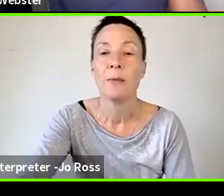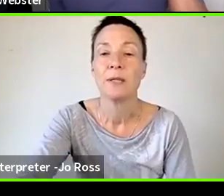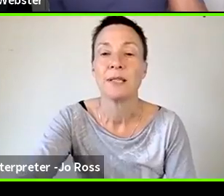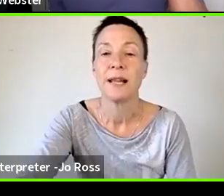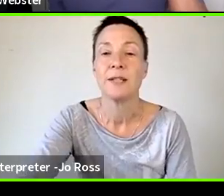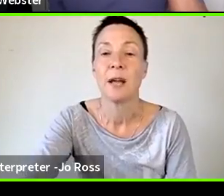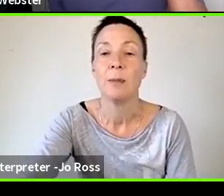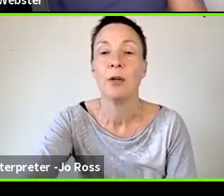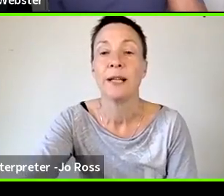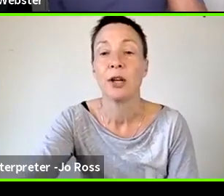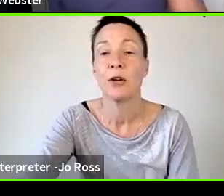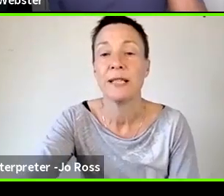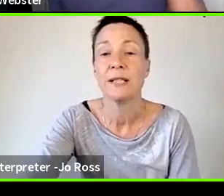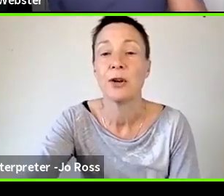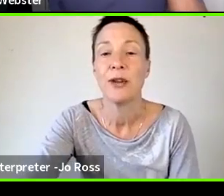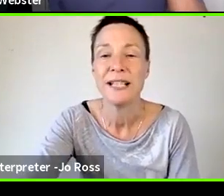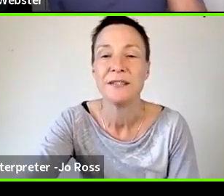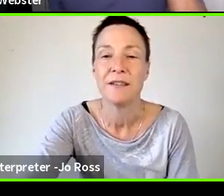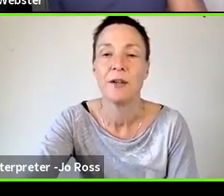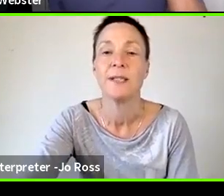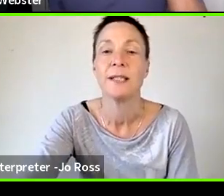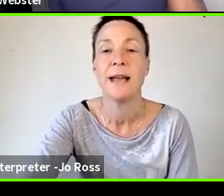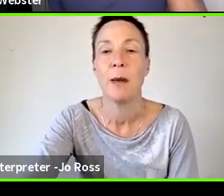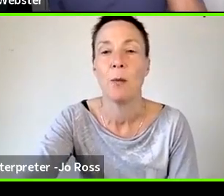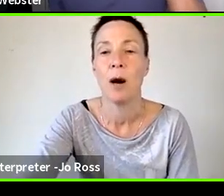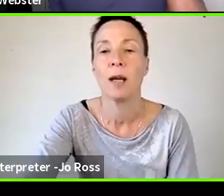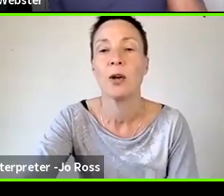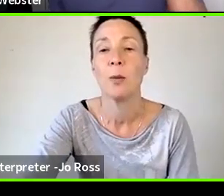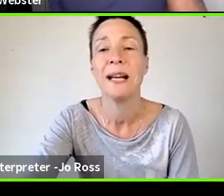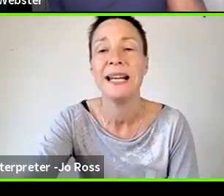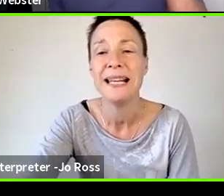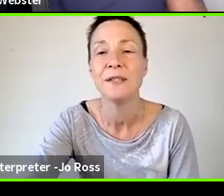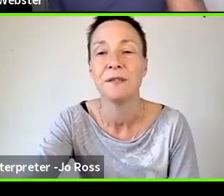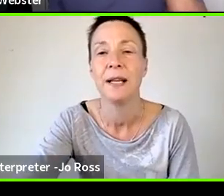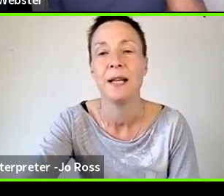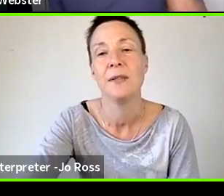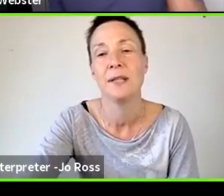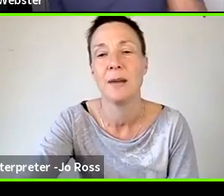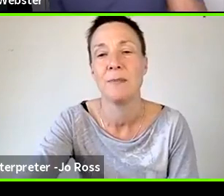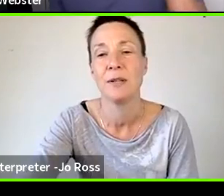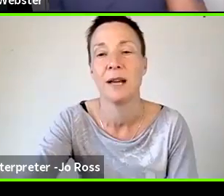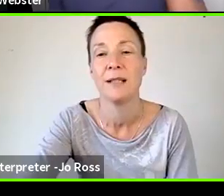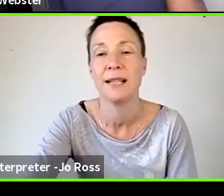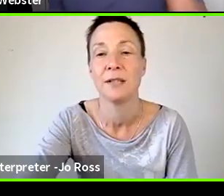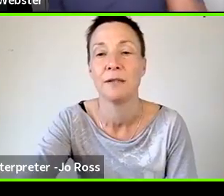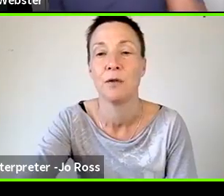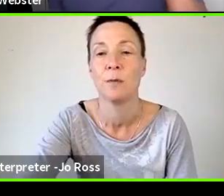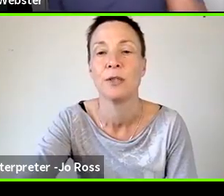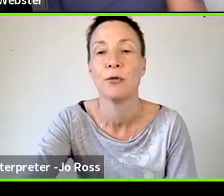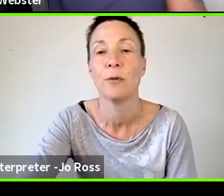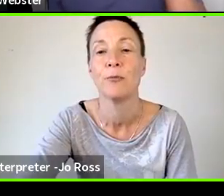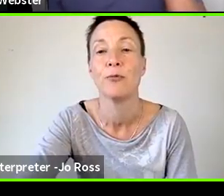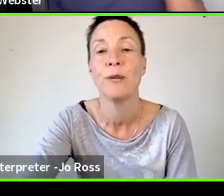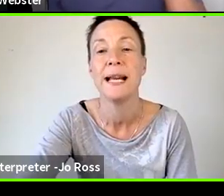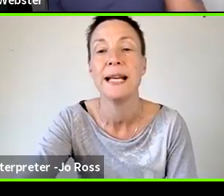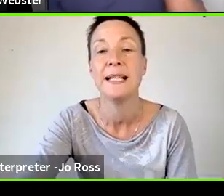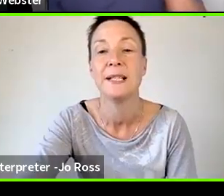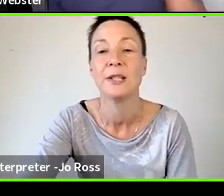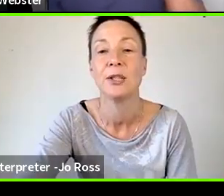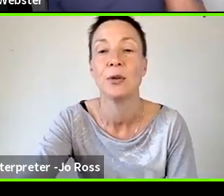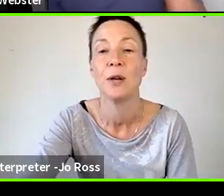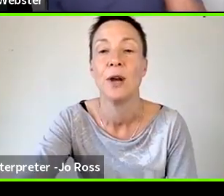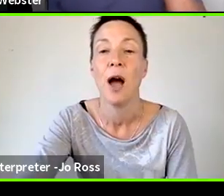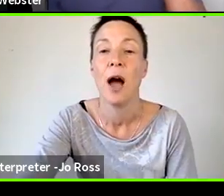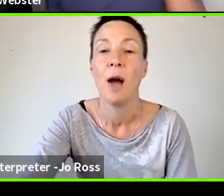Well, the main one to say is looking at Creative Diversity Network. Please fill in the Diamond data forms. The group really